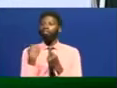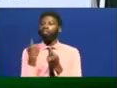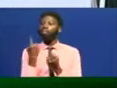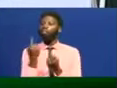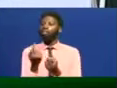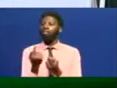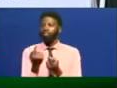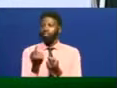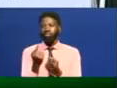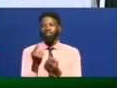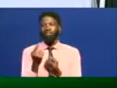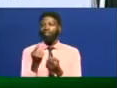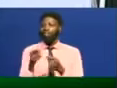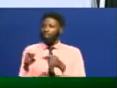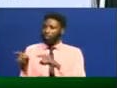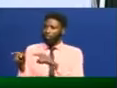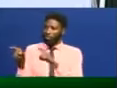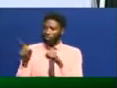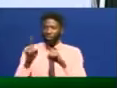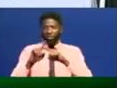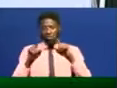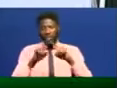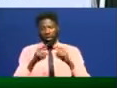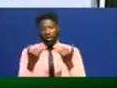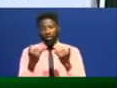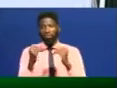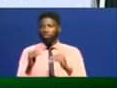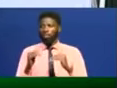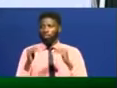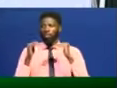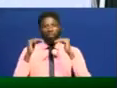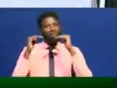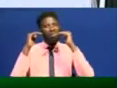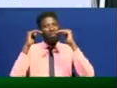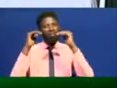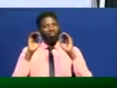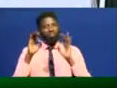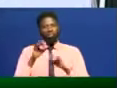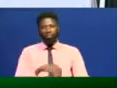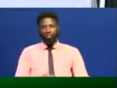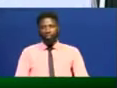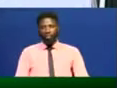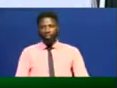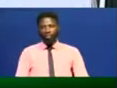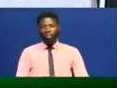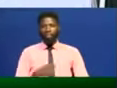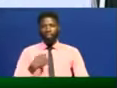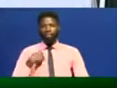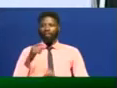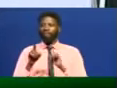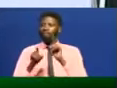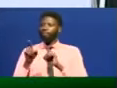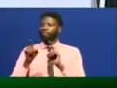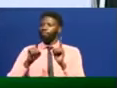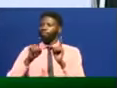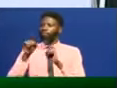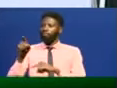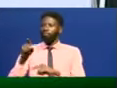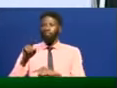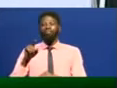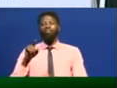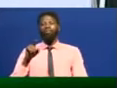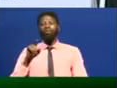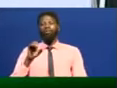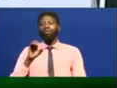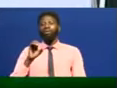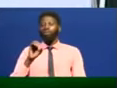a number of them are moving at a rate you cannot imagine. I traveled to Montverde Academy in